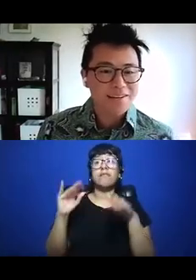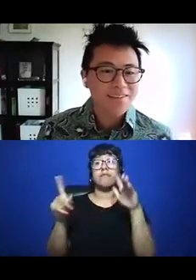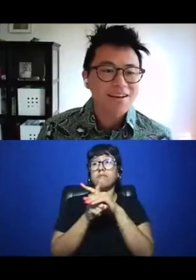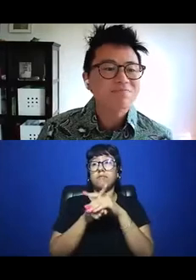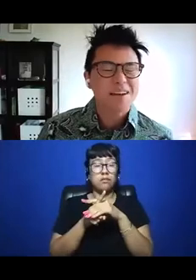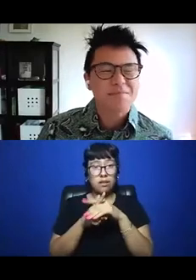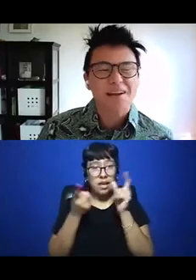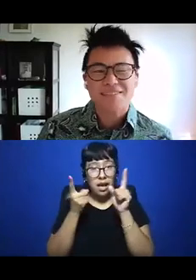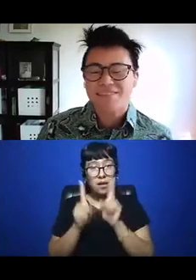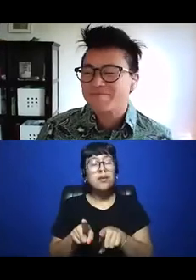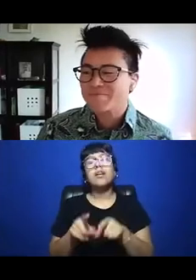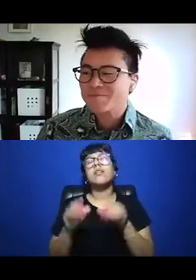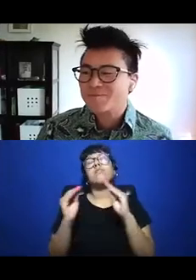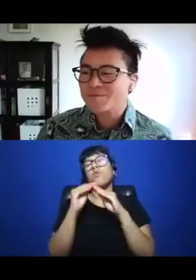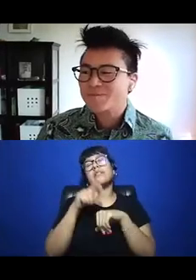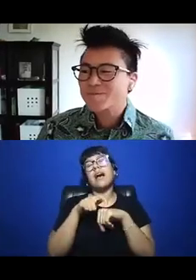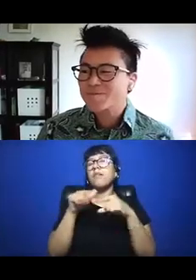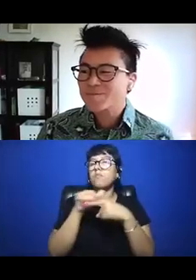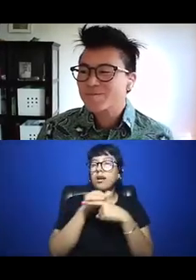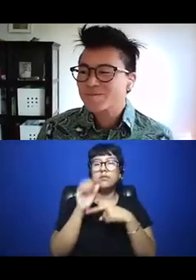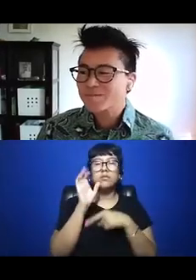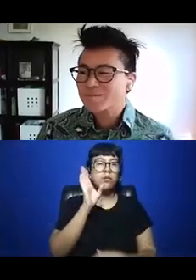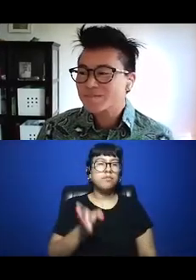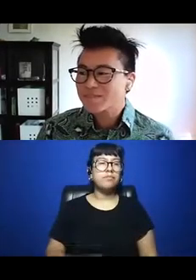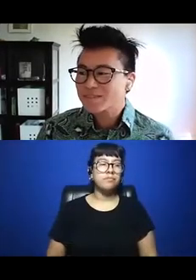we'll get a lot of time practicing.